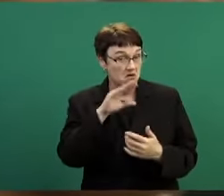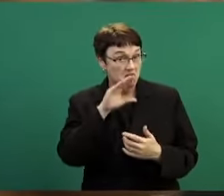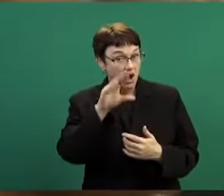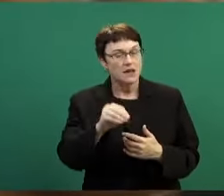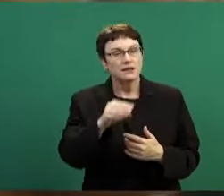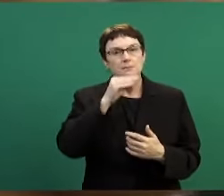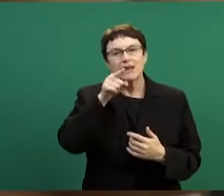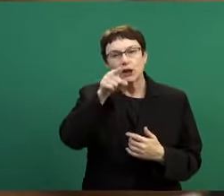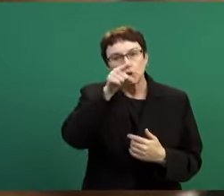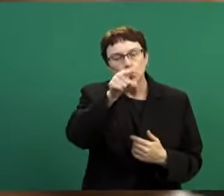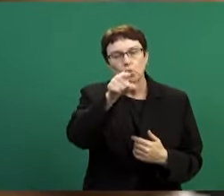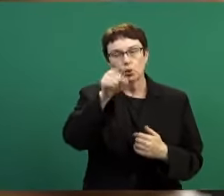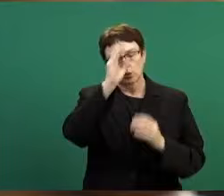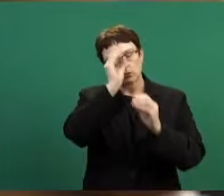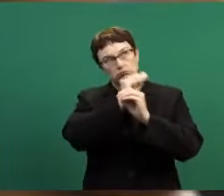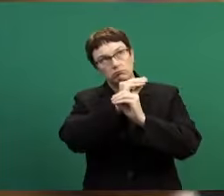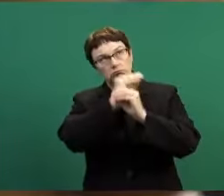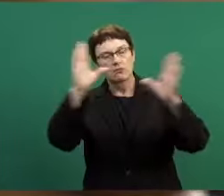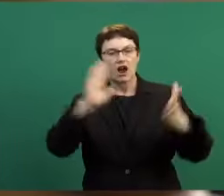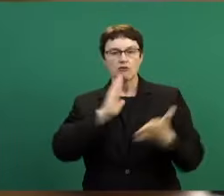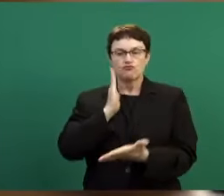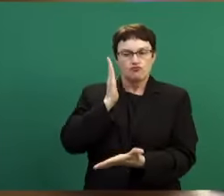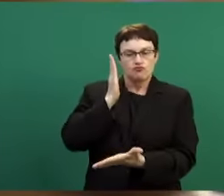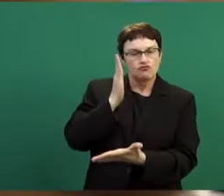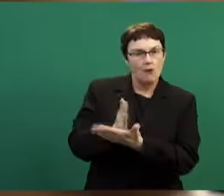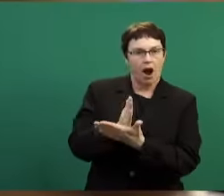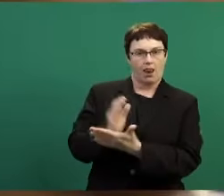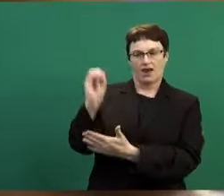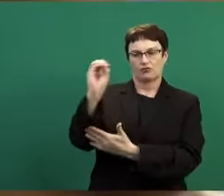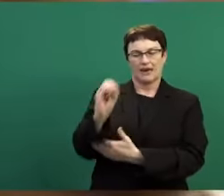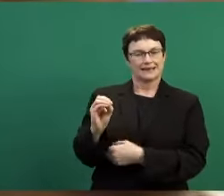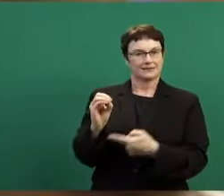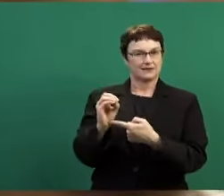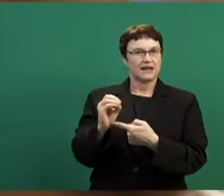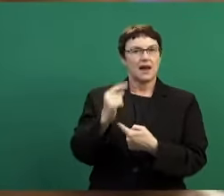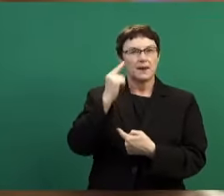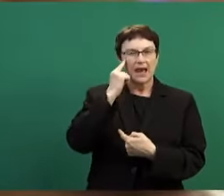real rate, which, if I look a year ahead, looks at about